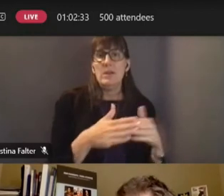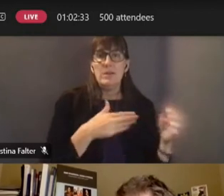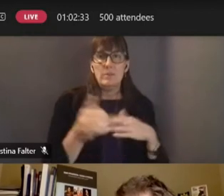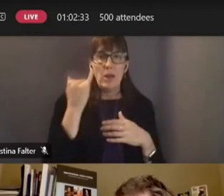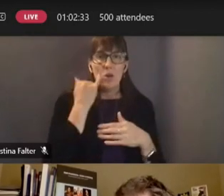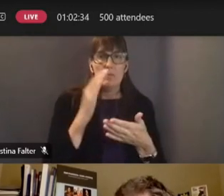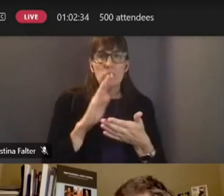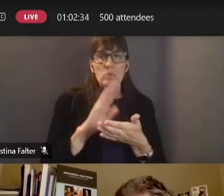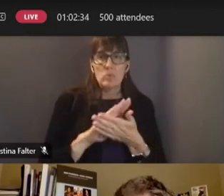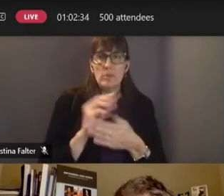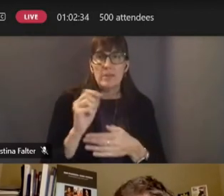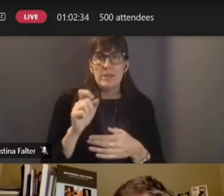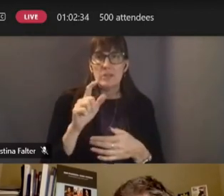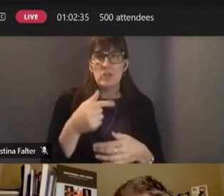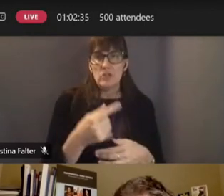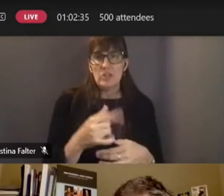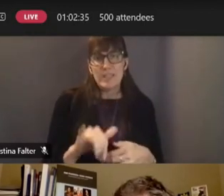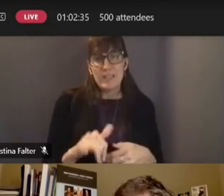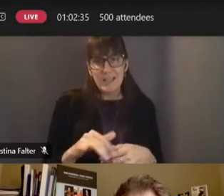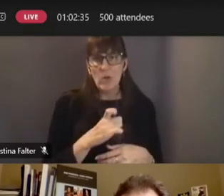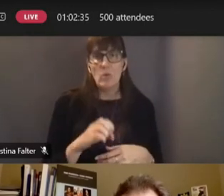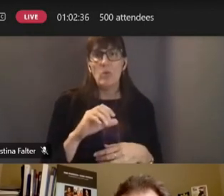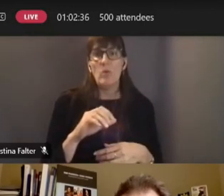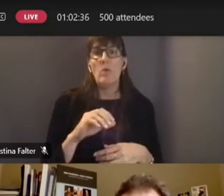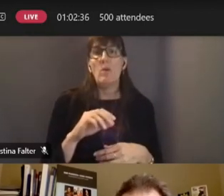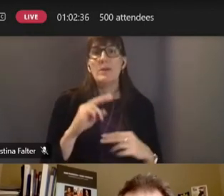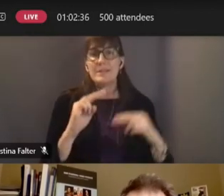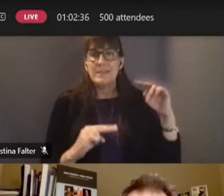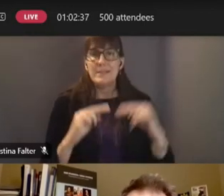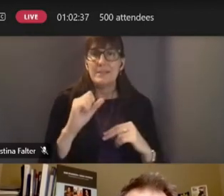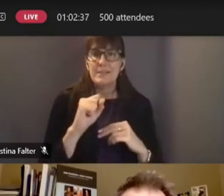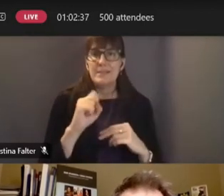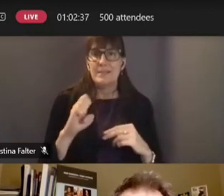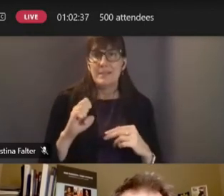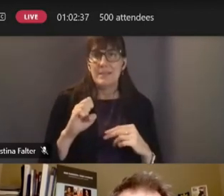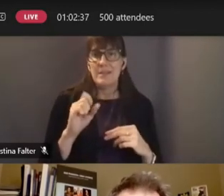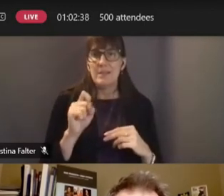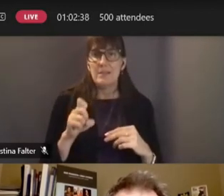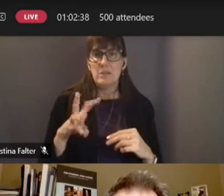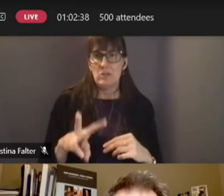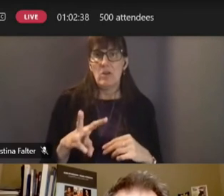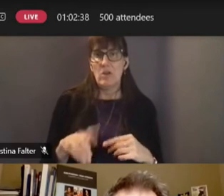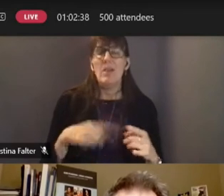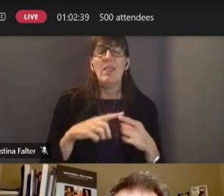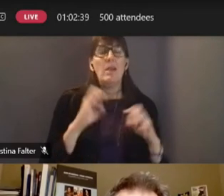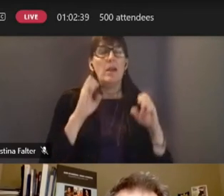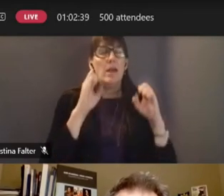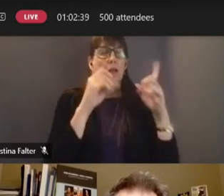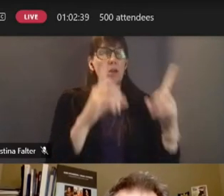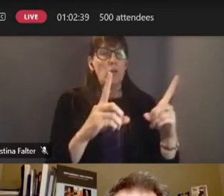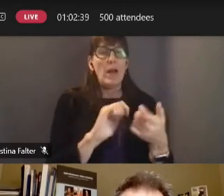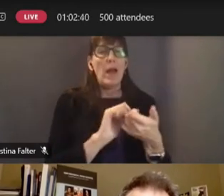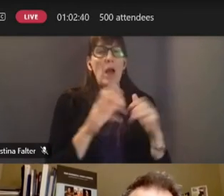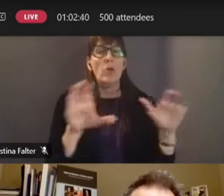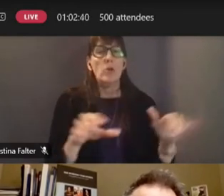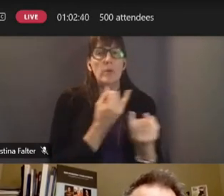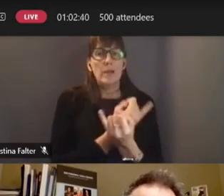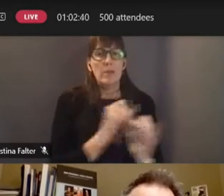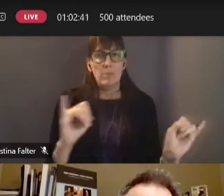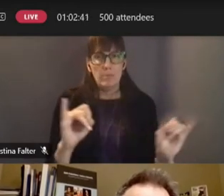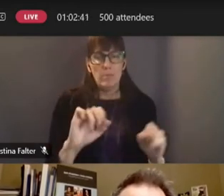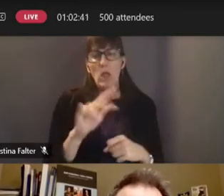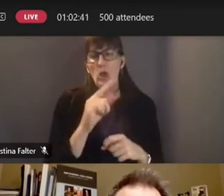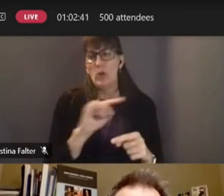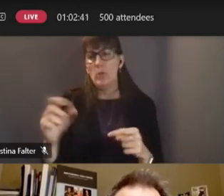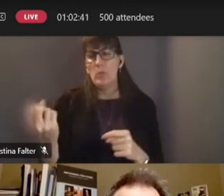school. And then they'll be oriented to be able to do that more independently. Certainly that can happen pretty quickly for our third through 12th grade,